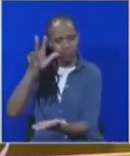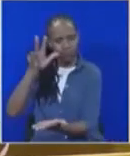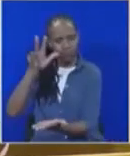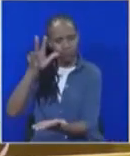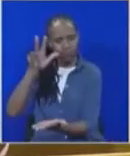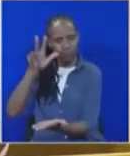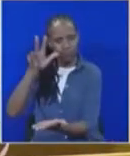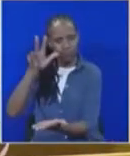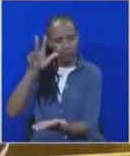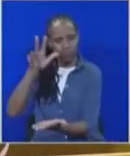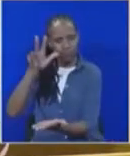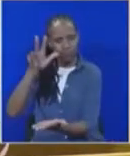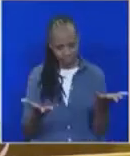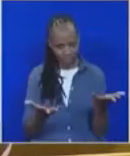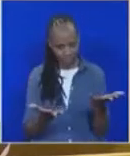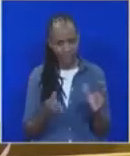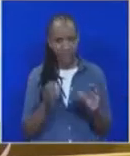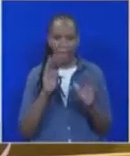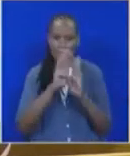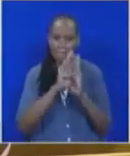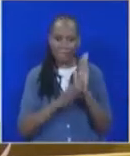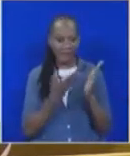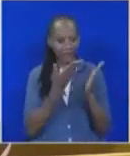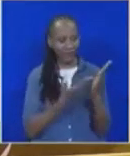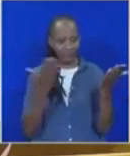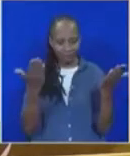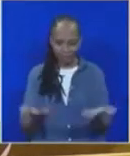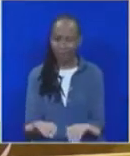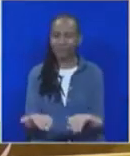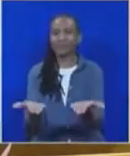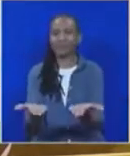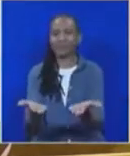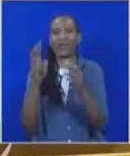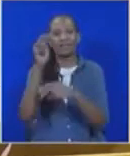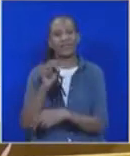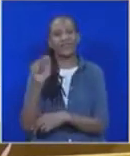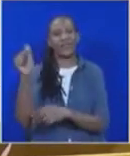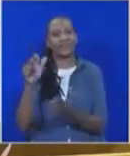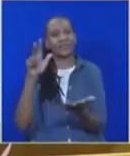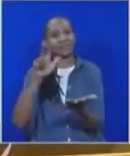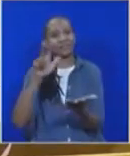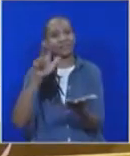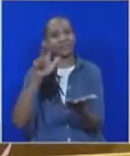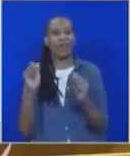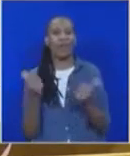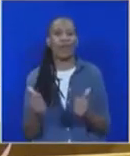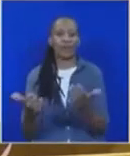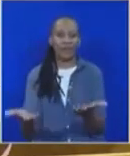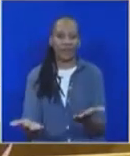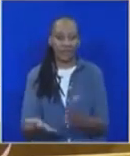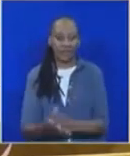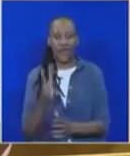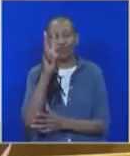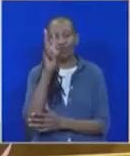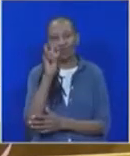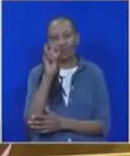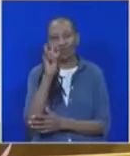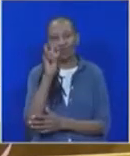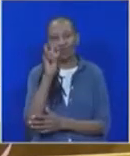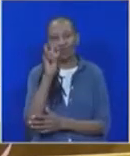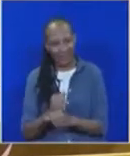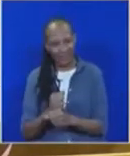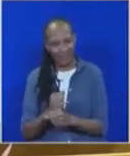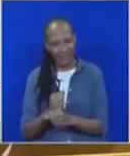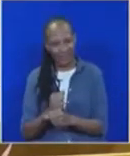Constitution, this expropriation bill has arrived to be passed here in the National Assembly. It is almost 20 years now since